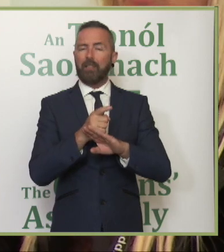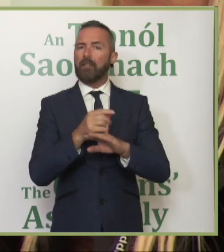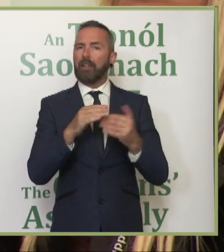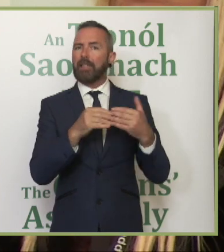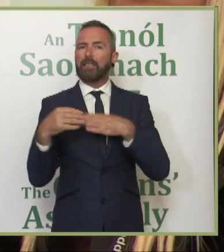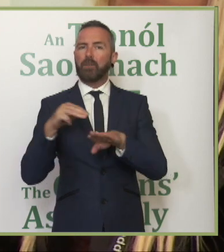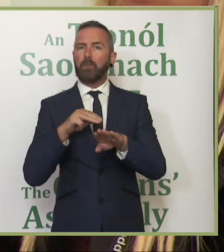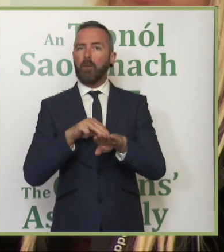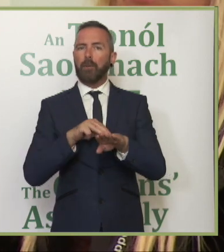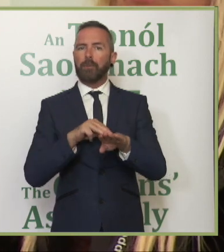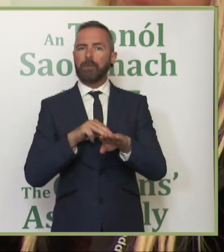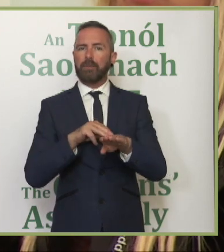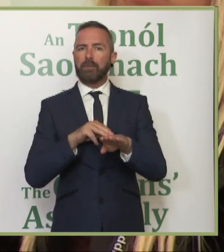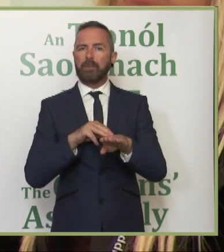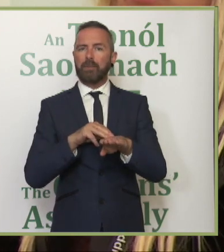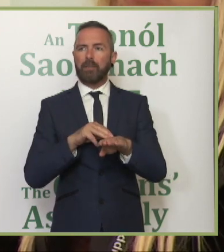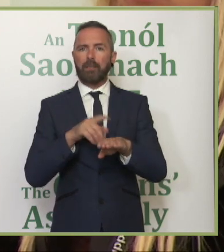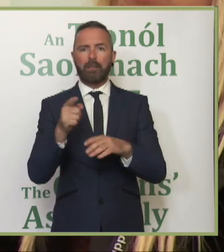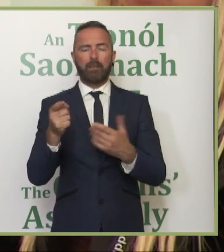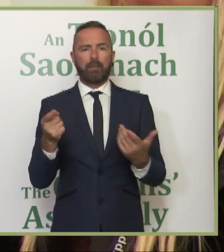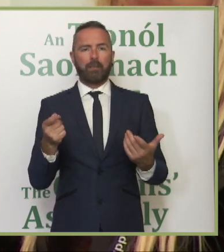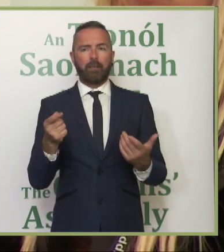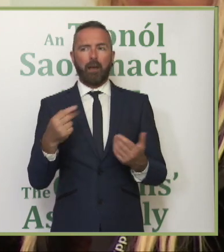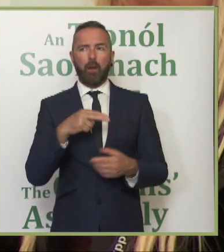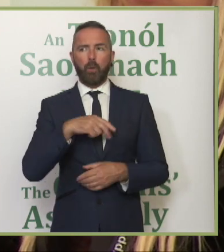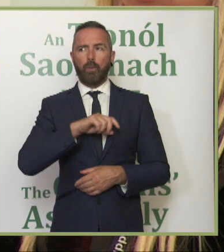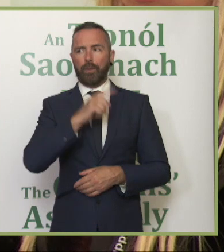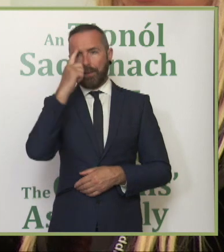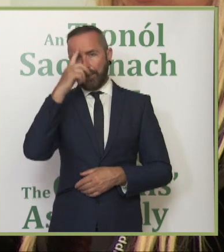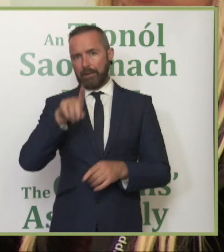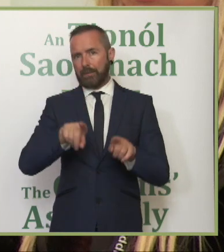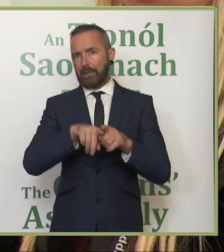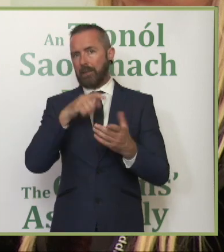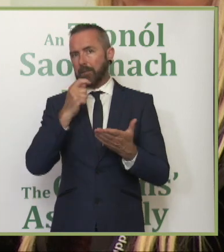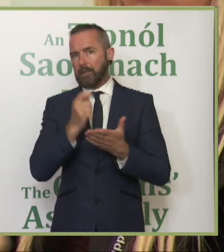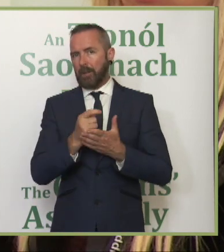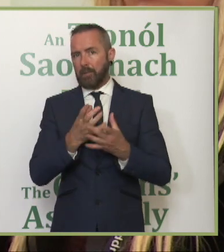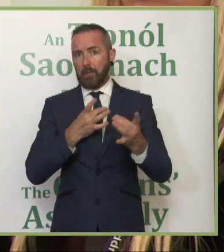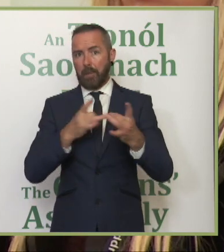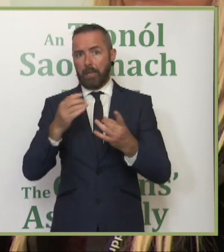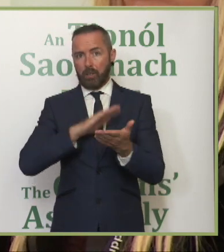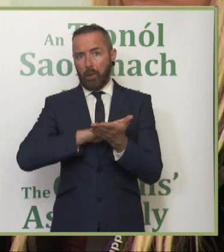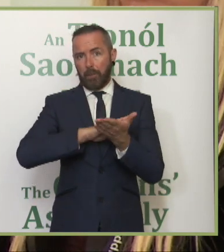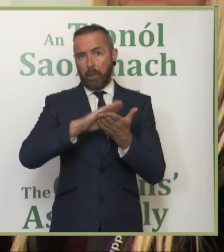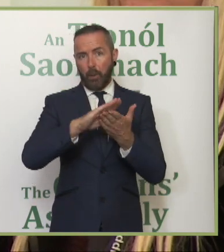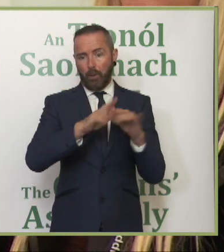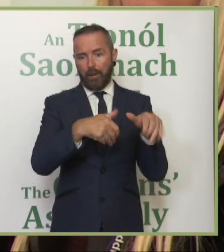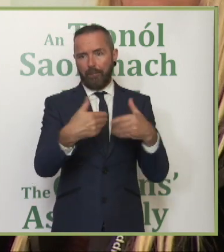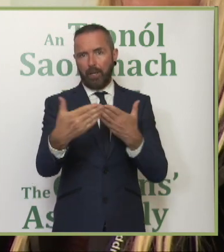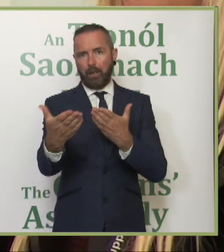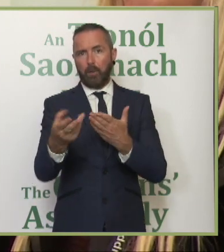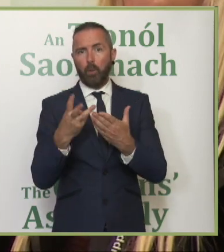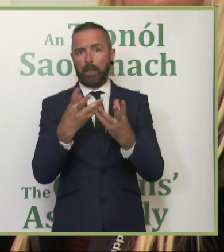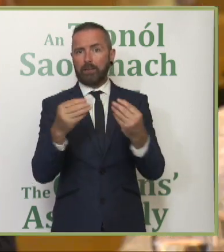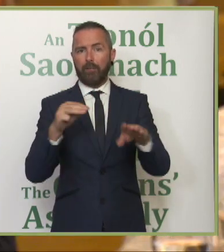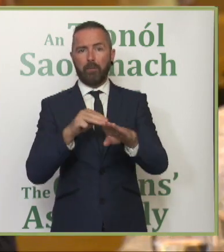problems and it clearly results in toxic events. But I don't think at the same time simply making pure substances available will solve all the